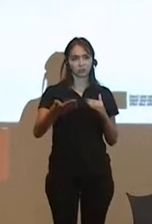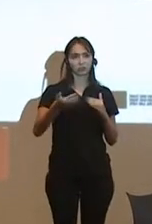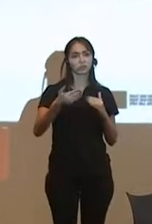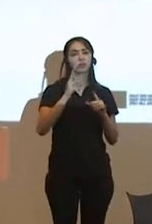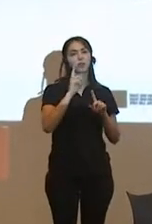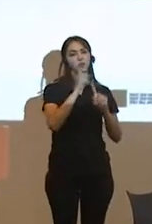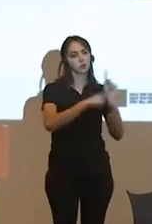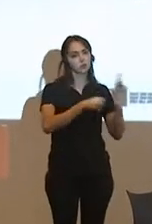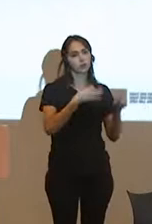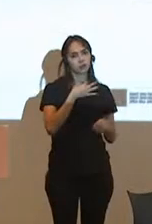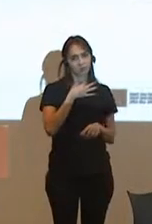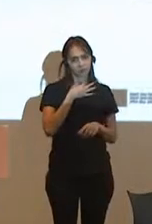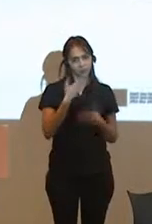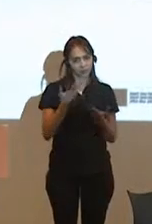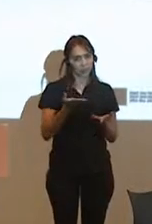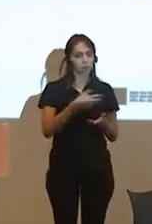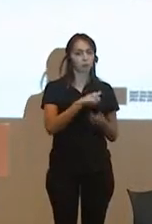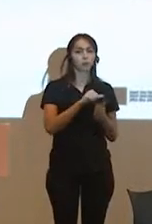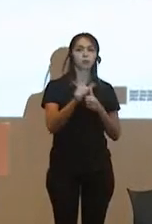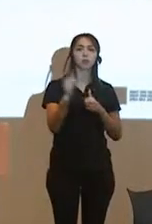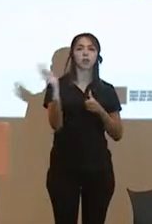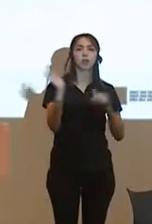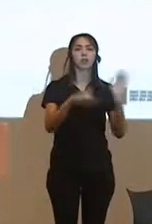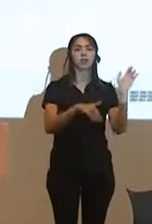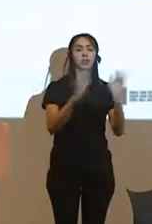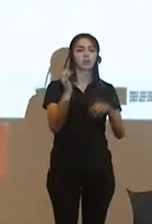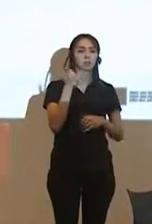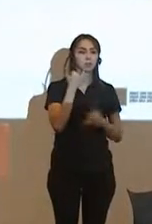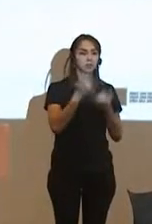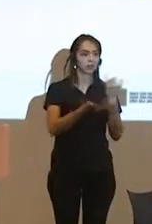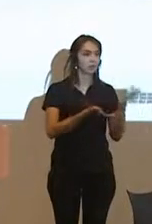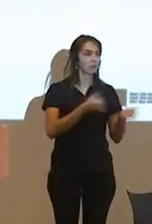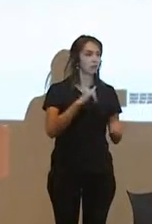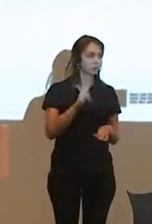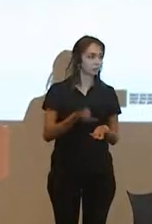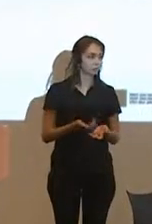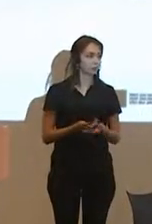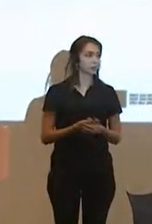solvency dji durham i thank you